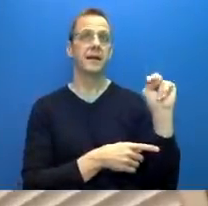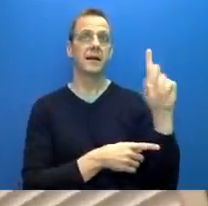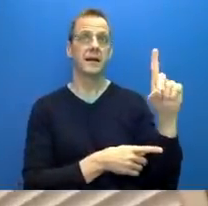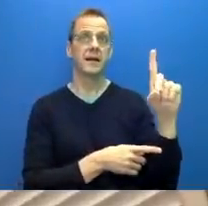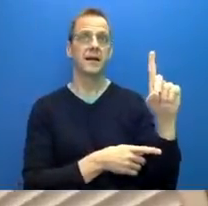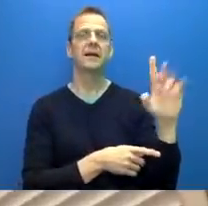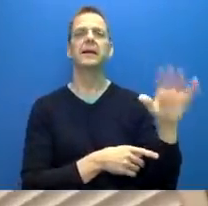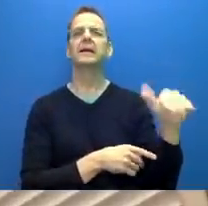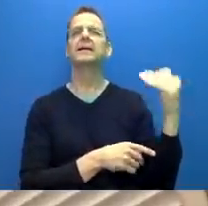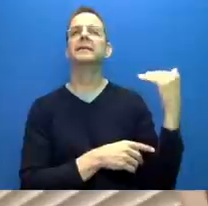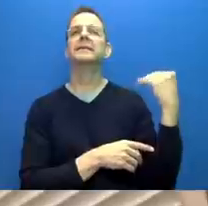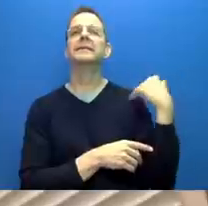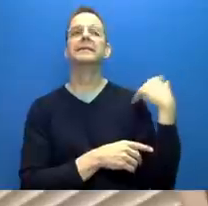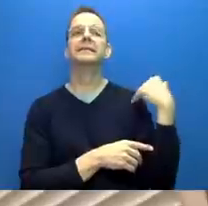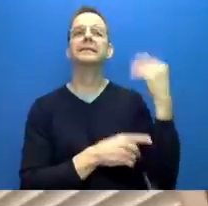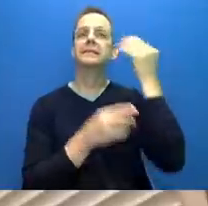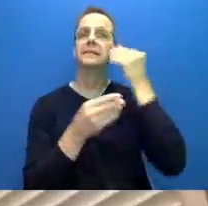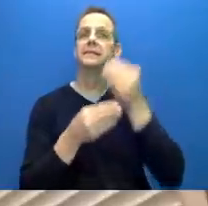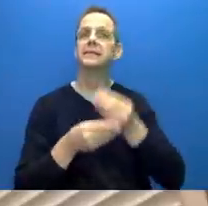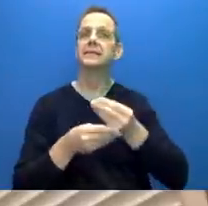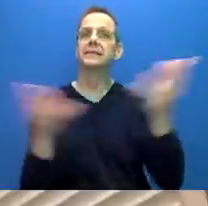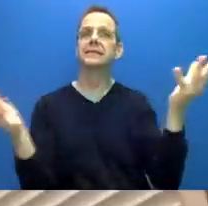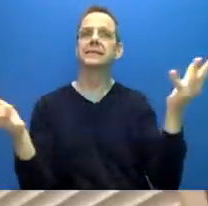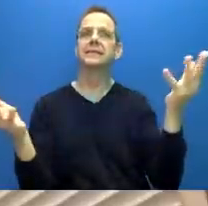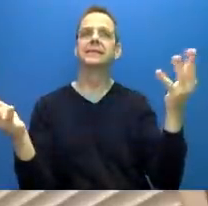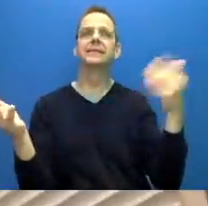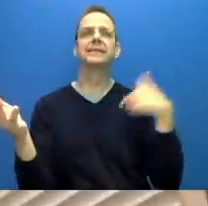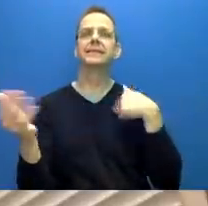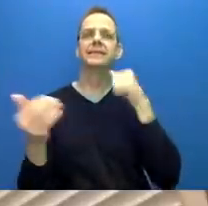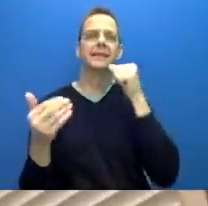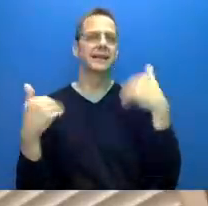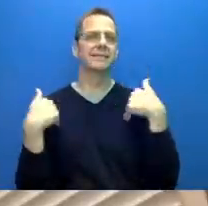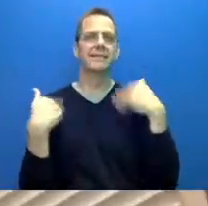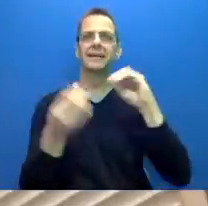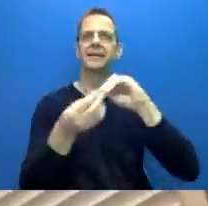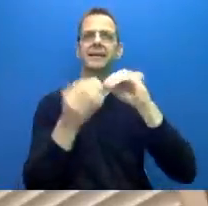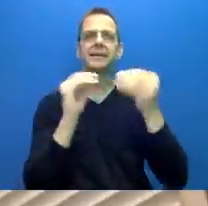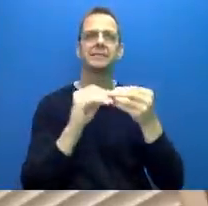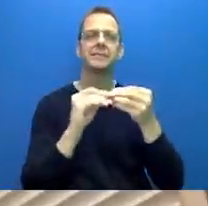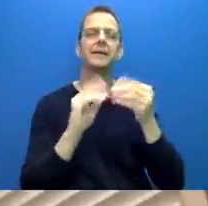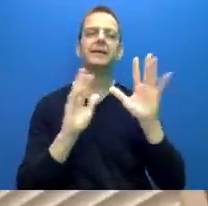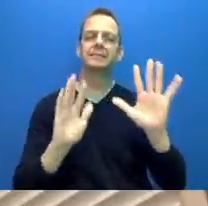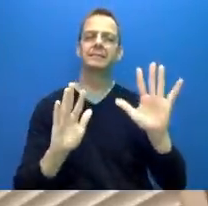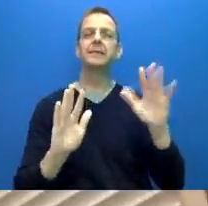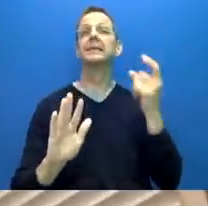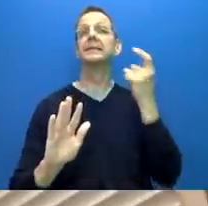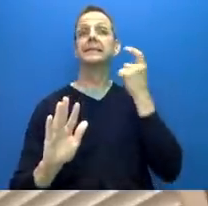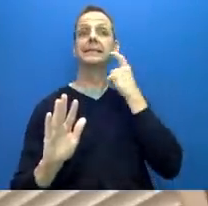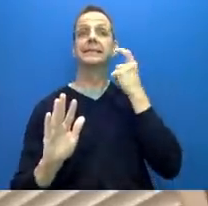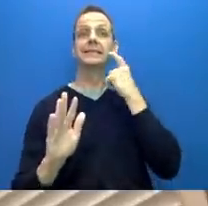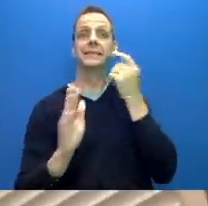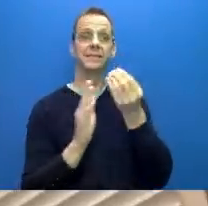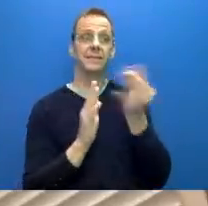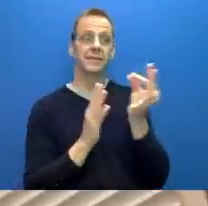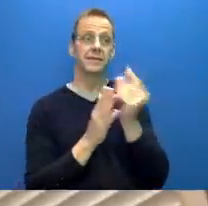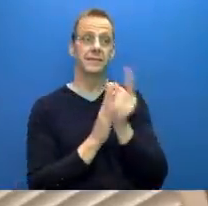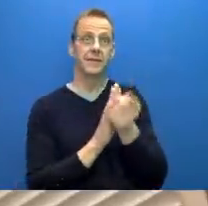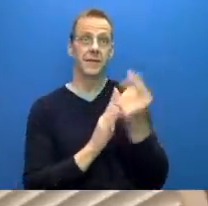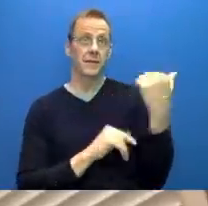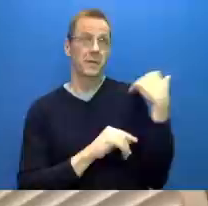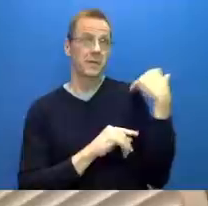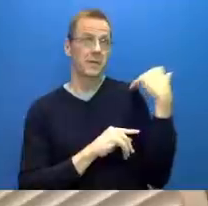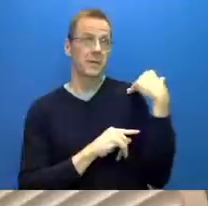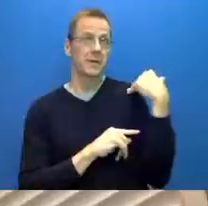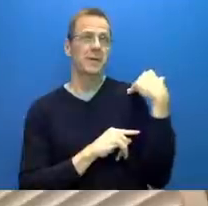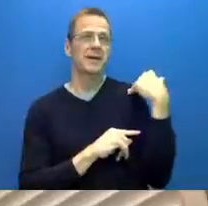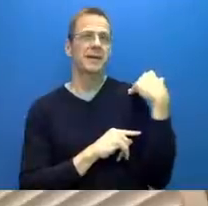are at his disposal. And in fact, the province just released their numbers for today in